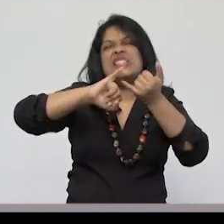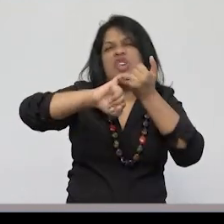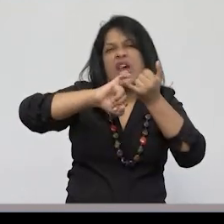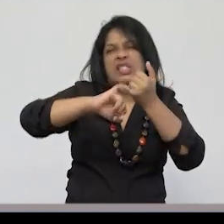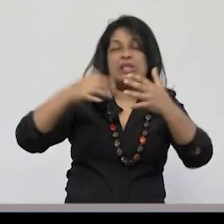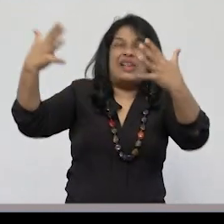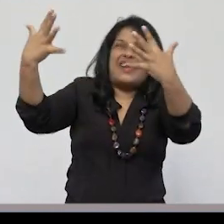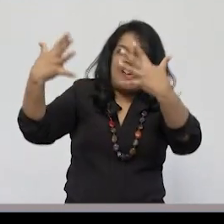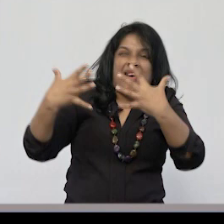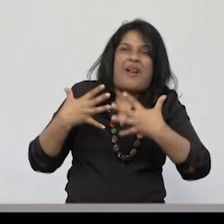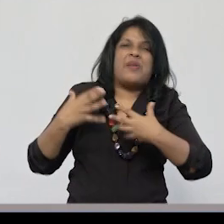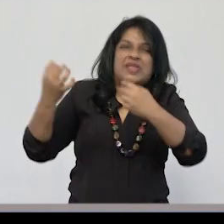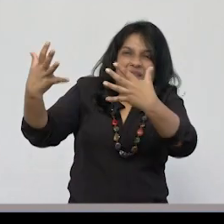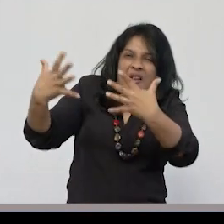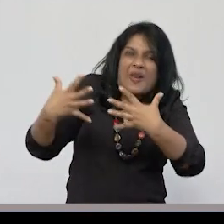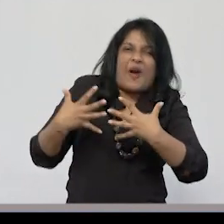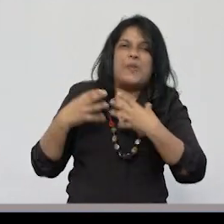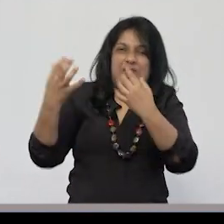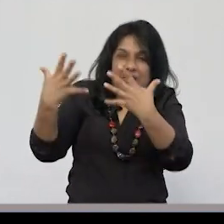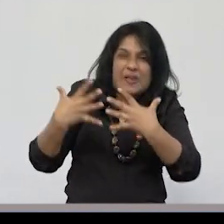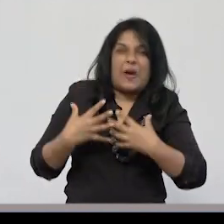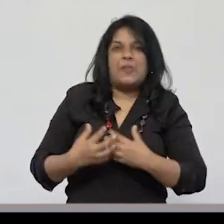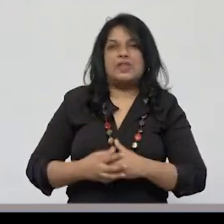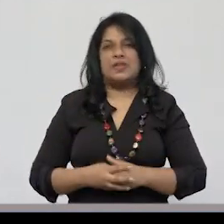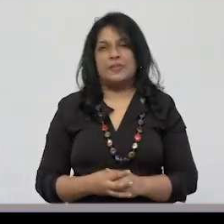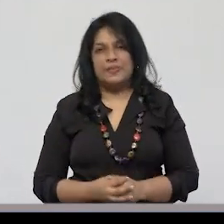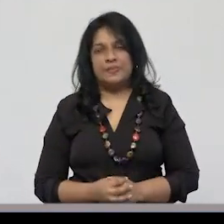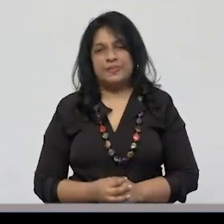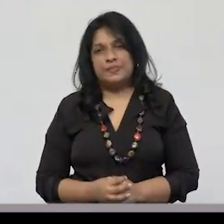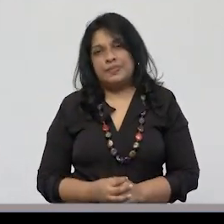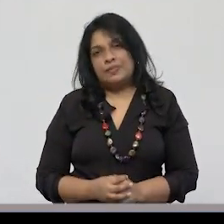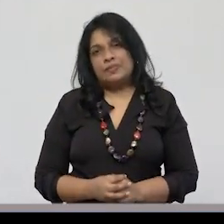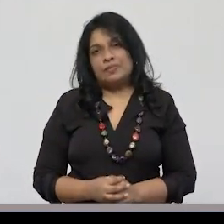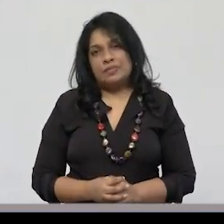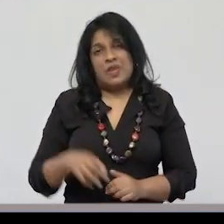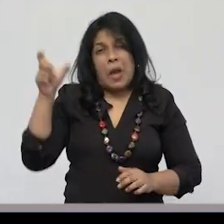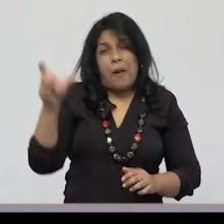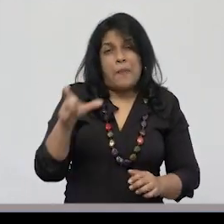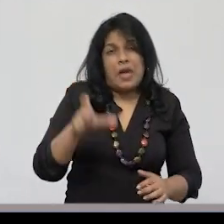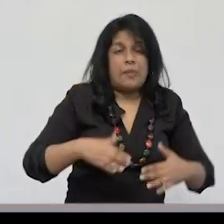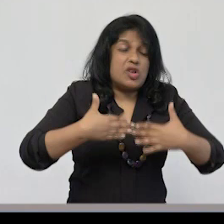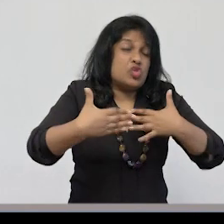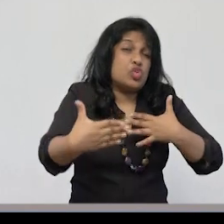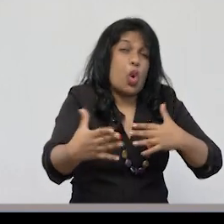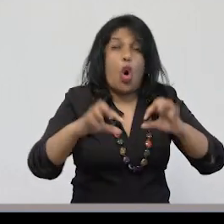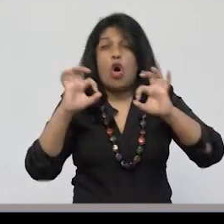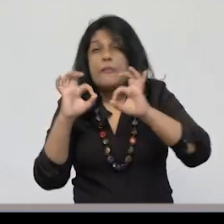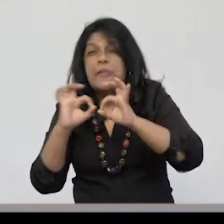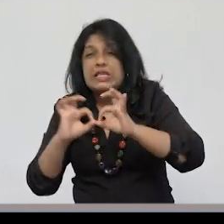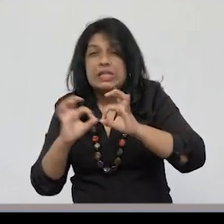church. And the fact that God's people can be so busy doing God's